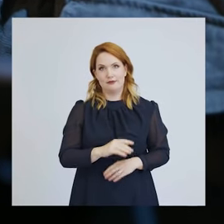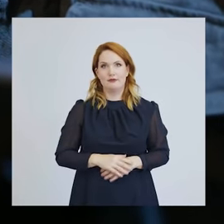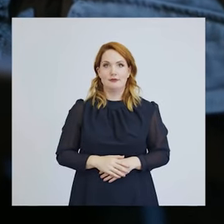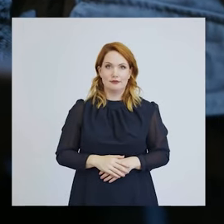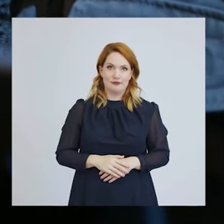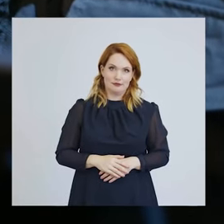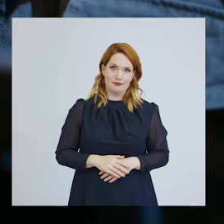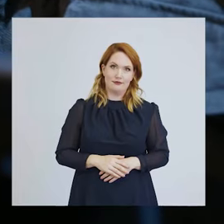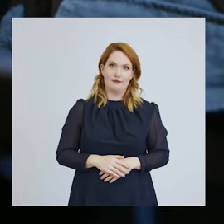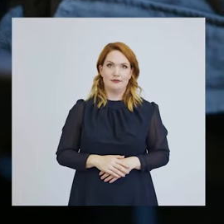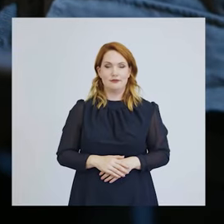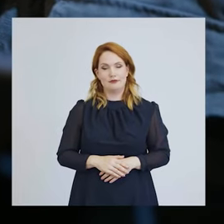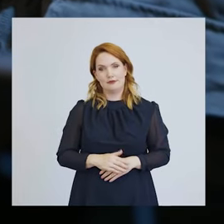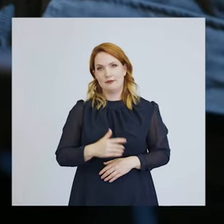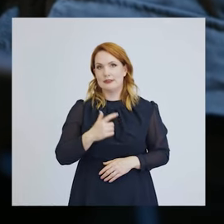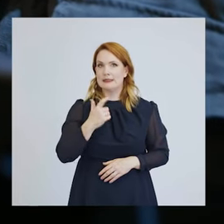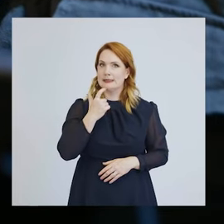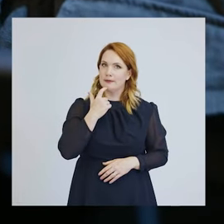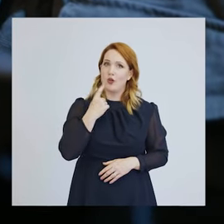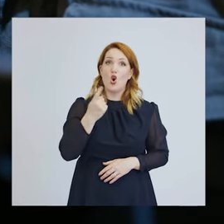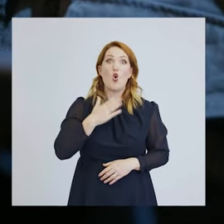Yeah, whoa.